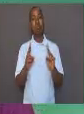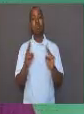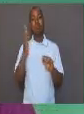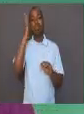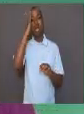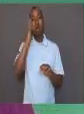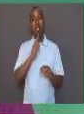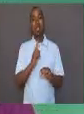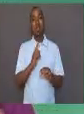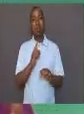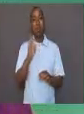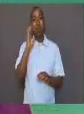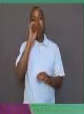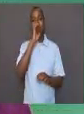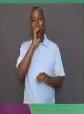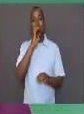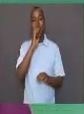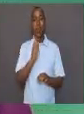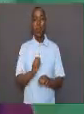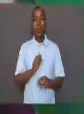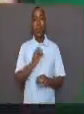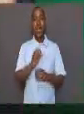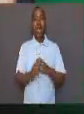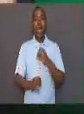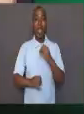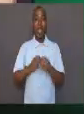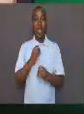nationally and internationally.